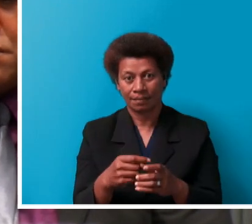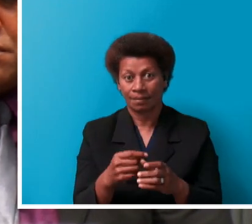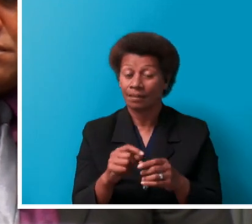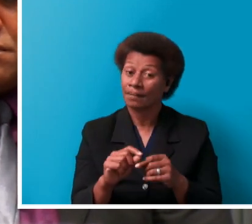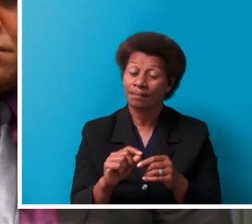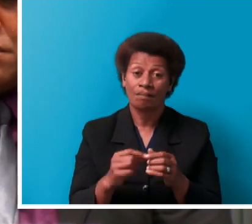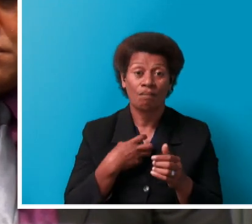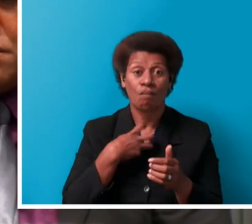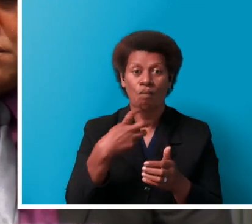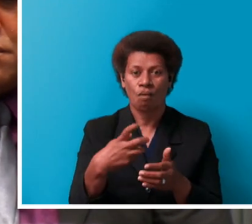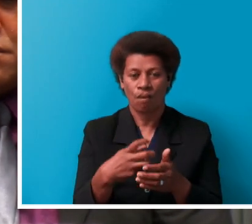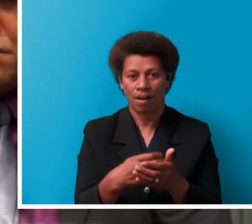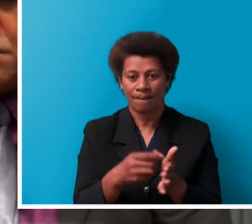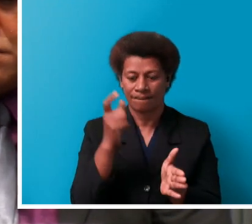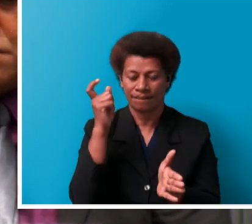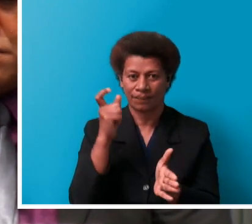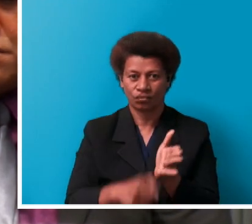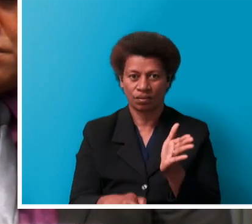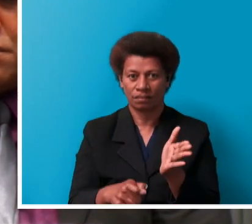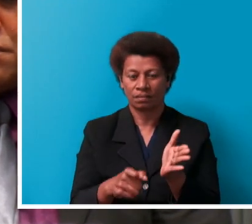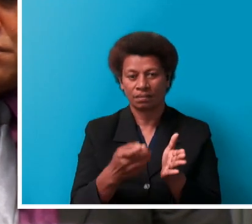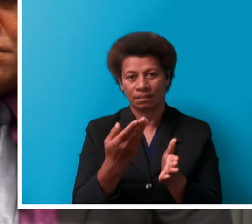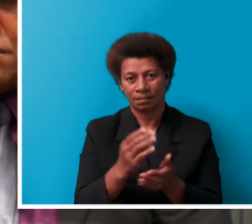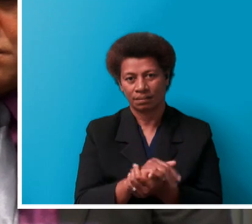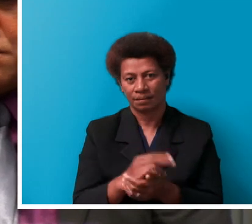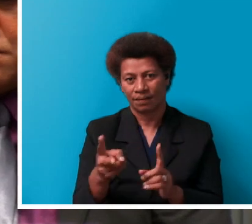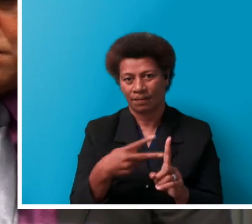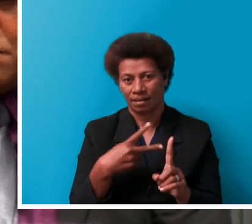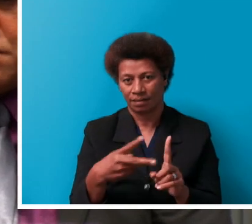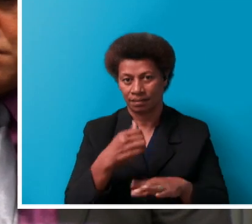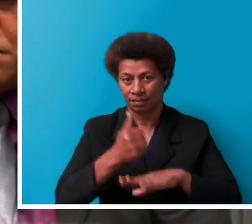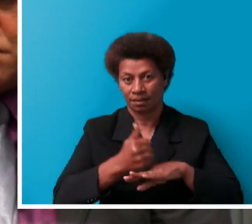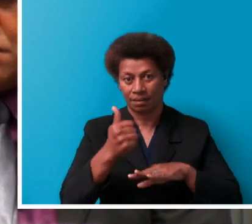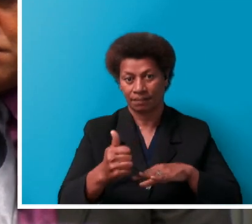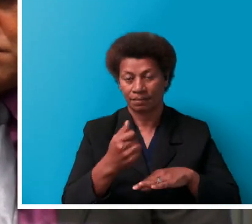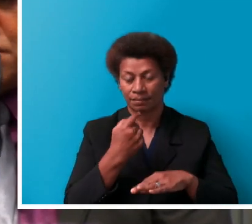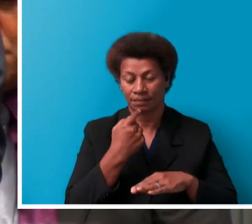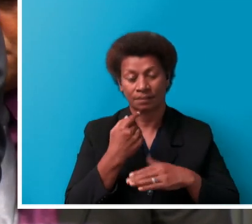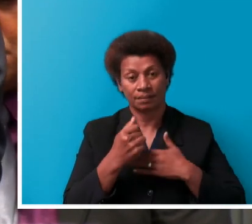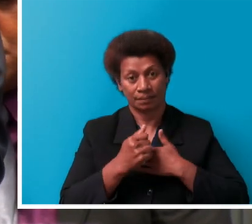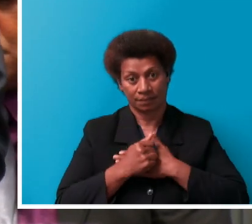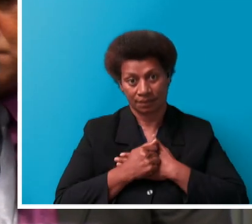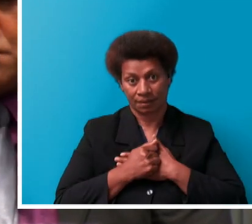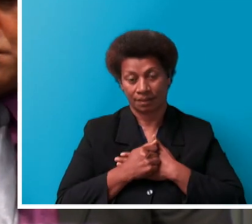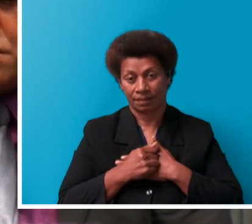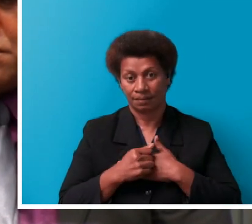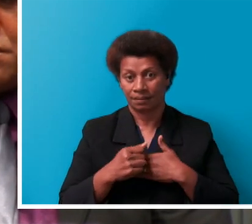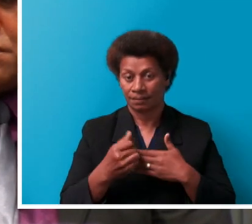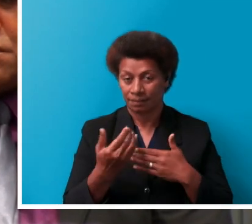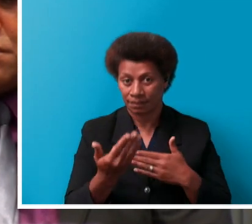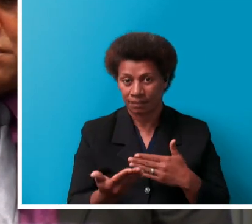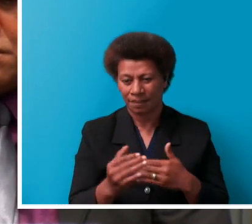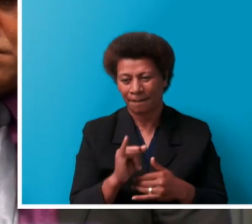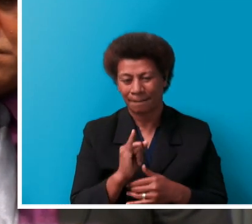as deterrents for violators. Government's intention is to make our roads safe and protect our people from bad, careless,